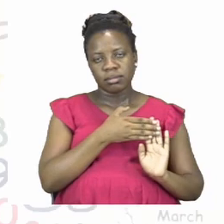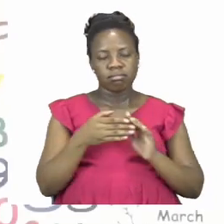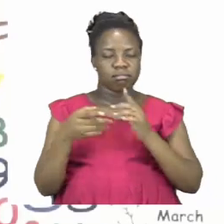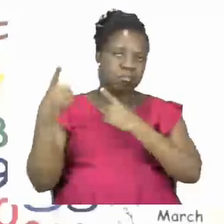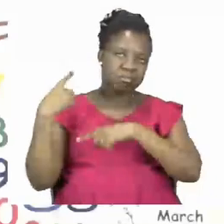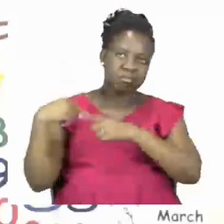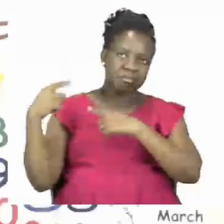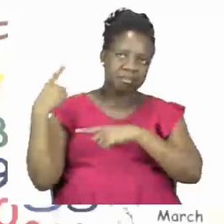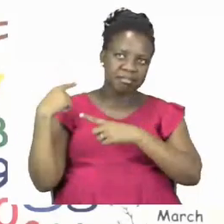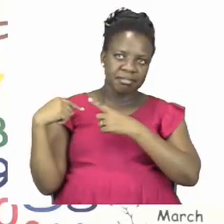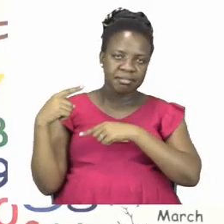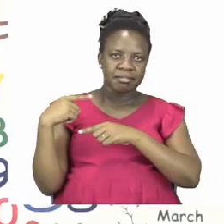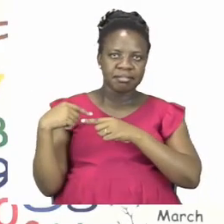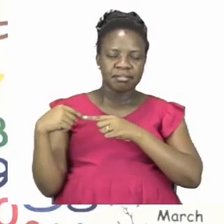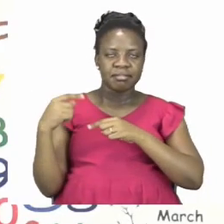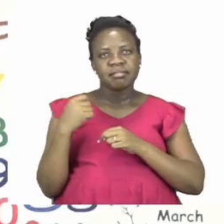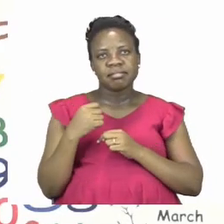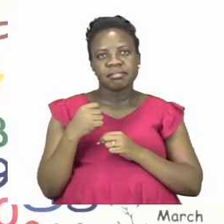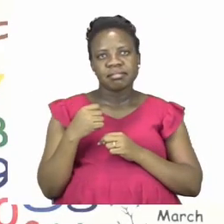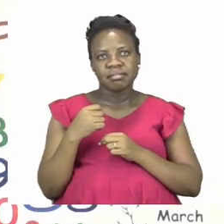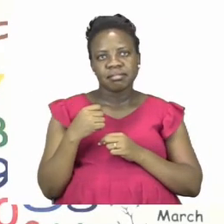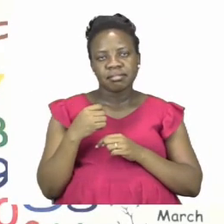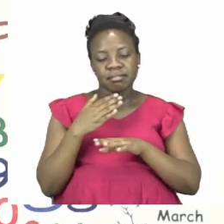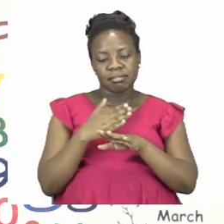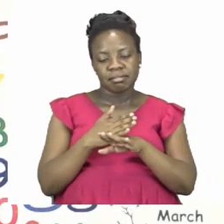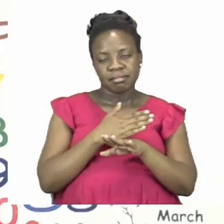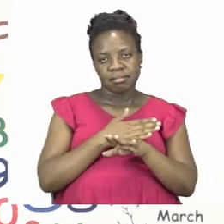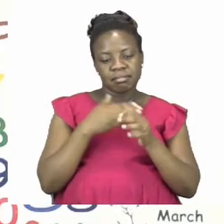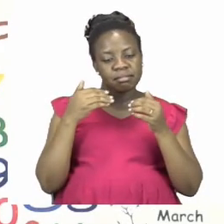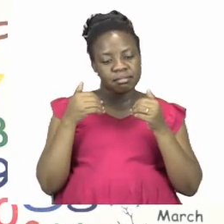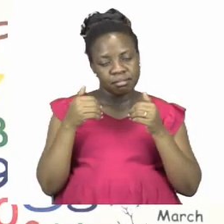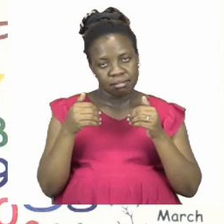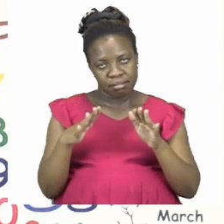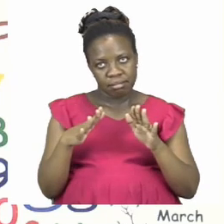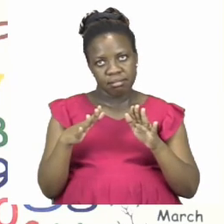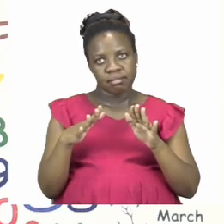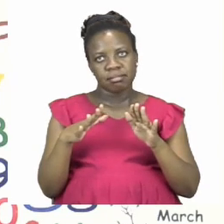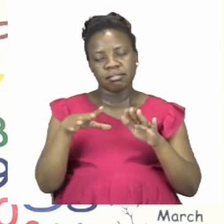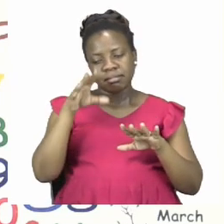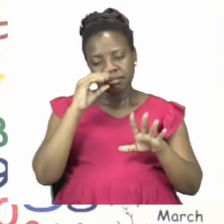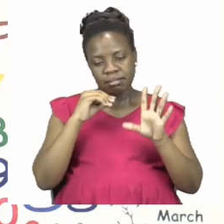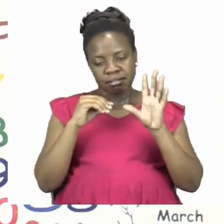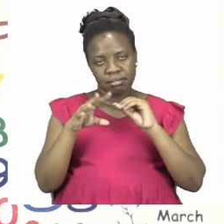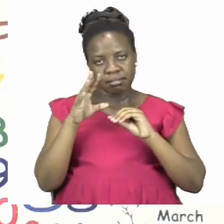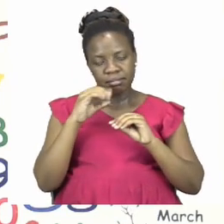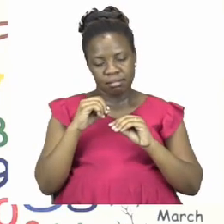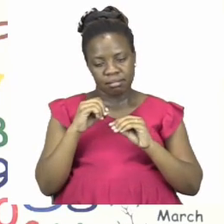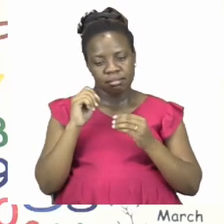and revision. And before we get into any lessons, boys and girls, we know that we need